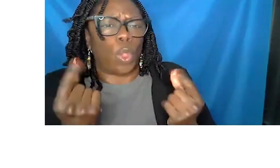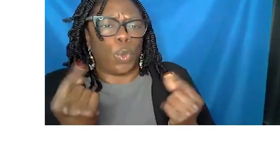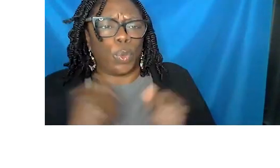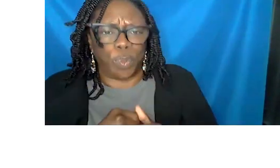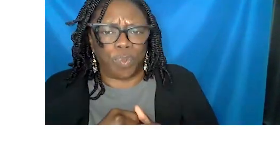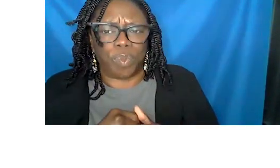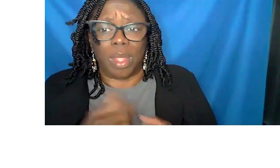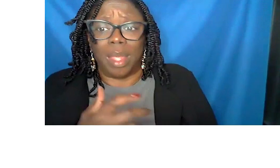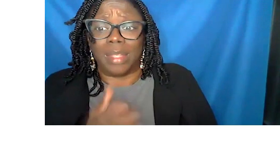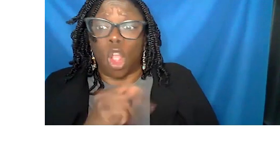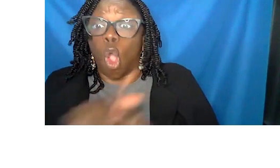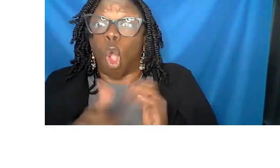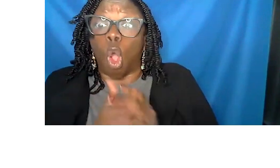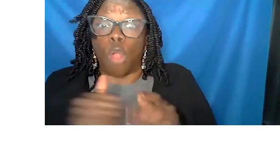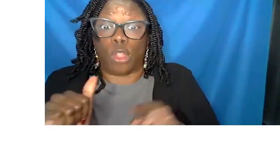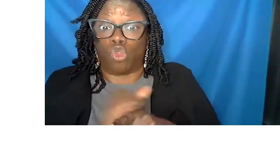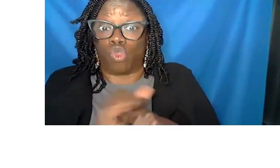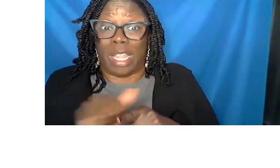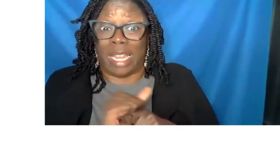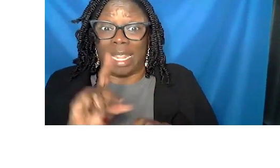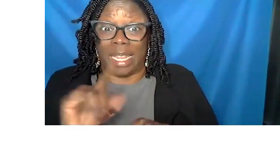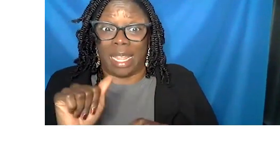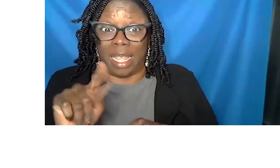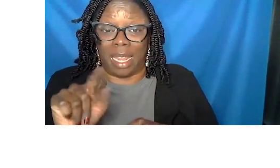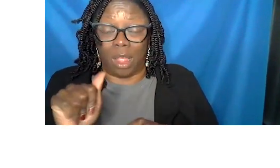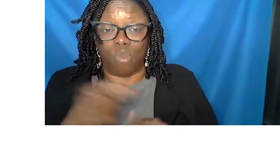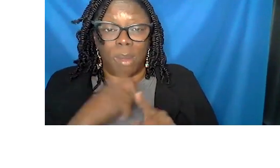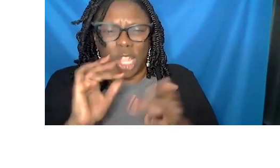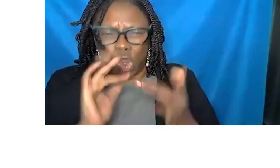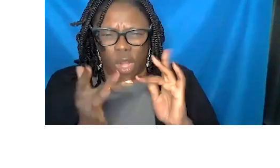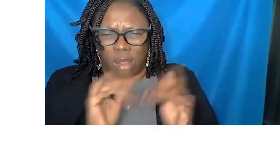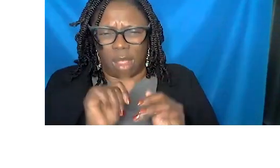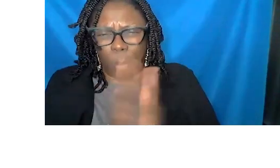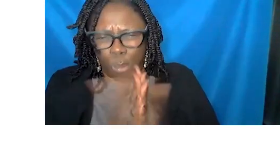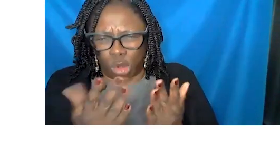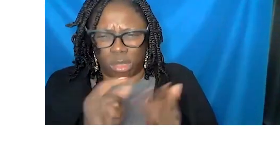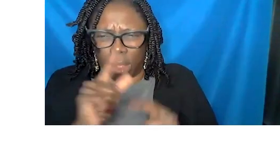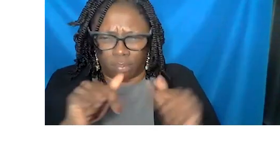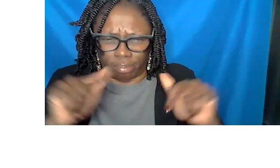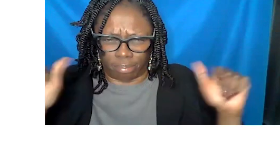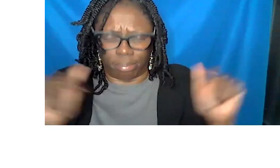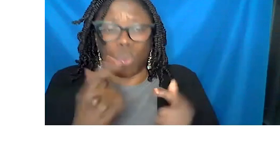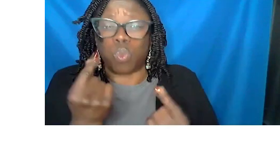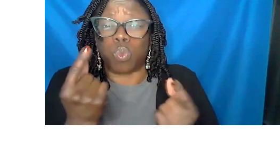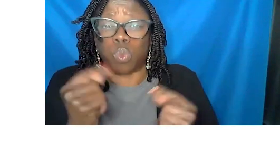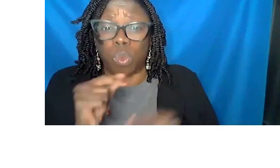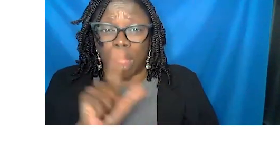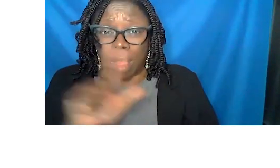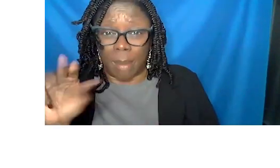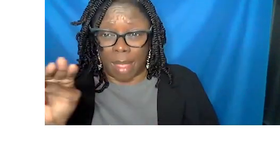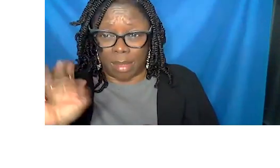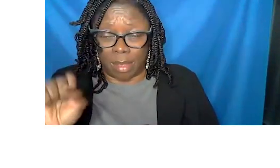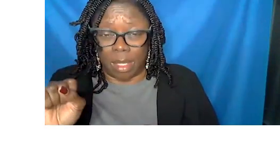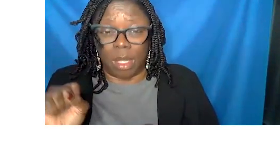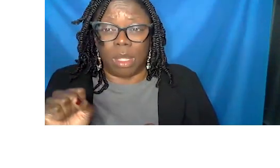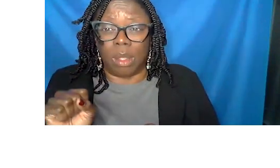taken all of this training data essentially from the internet and from books and other resources. And these large language models, you